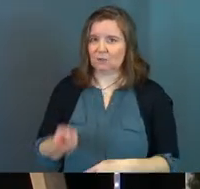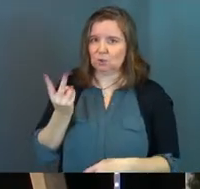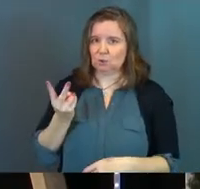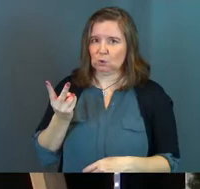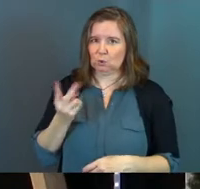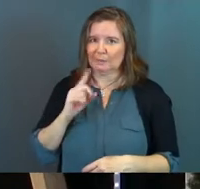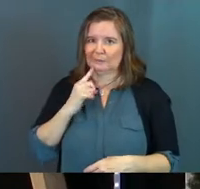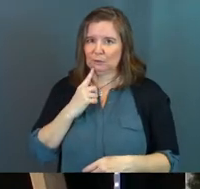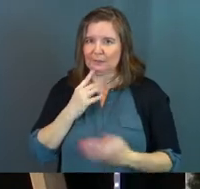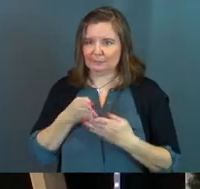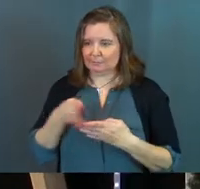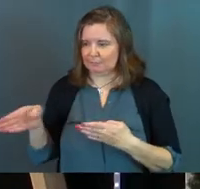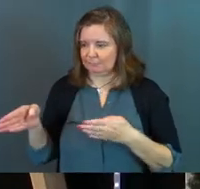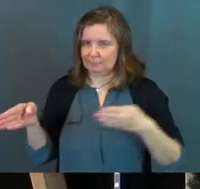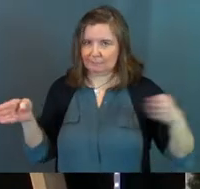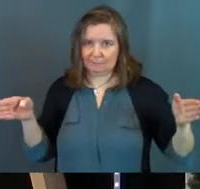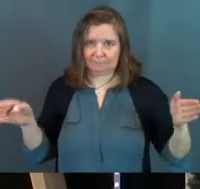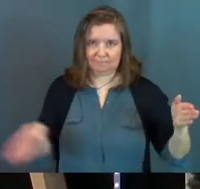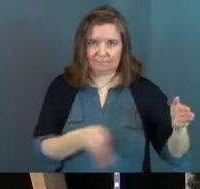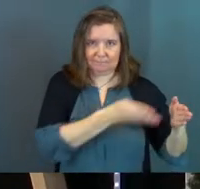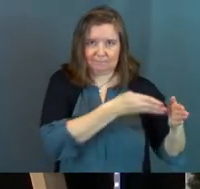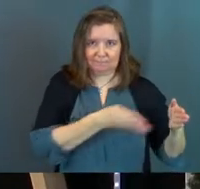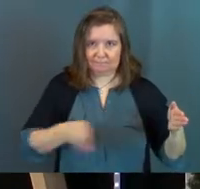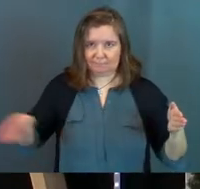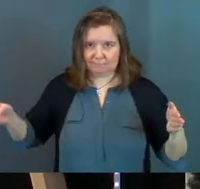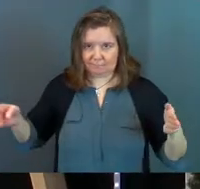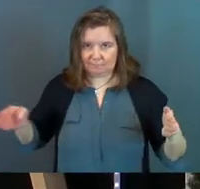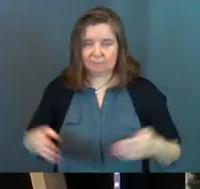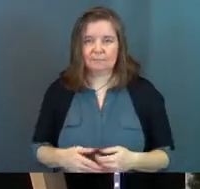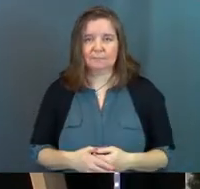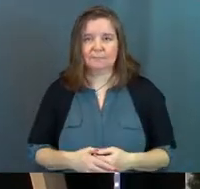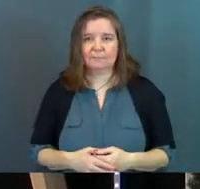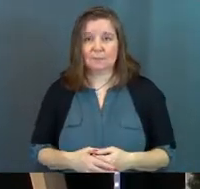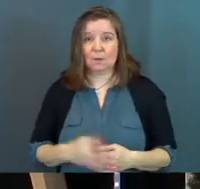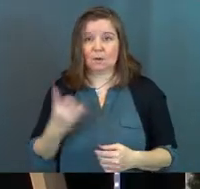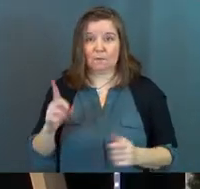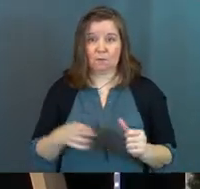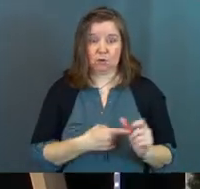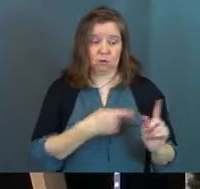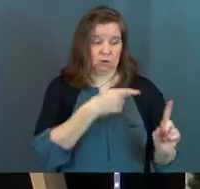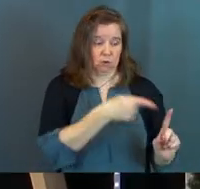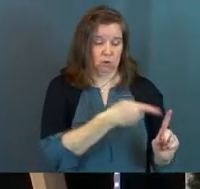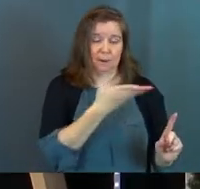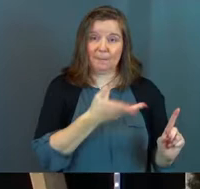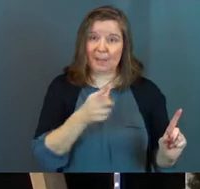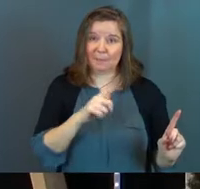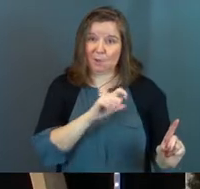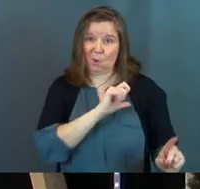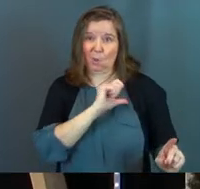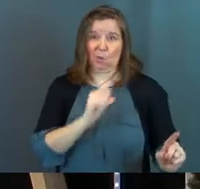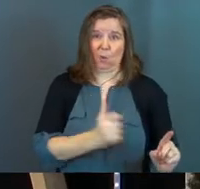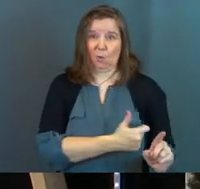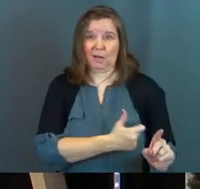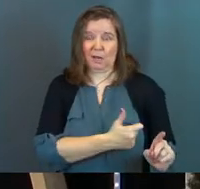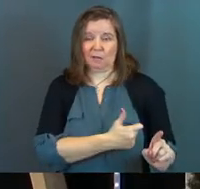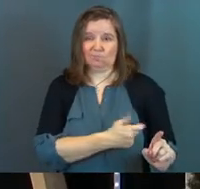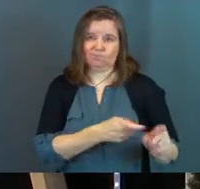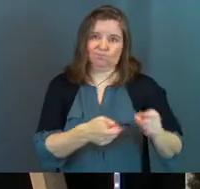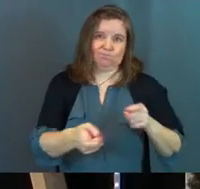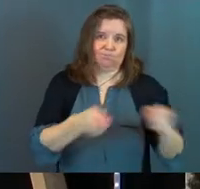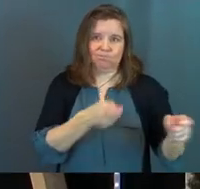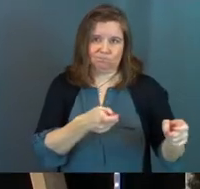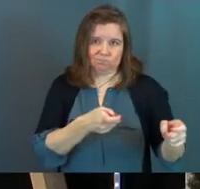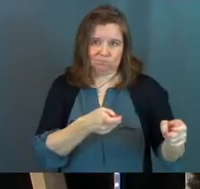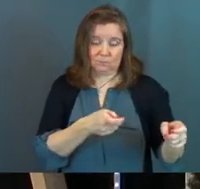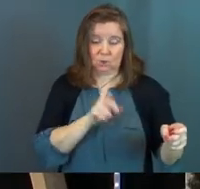two extremes. Okay, we're just setting the table here. Extreme number one is maybe you're an authoritarian parental